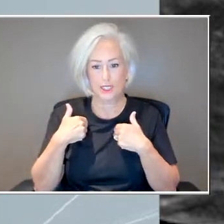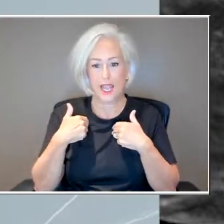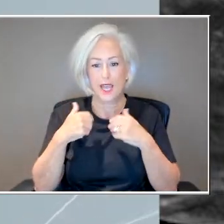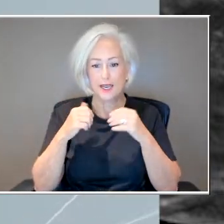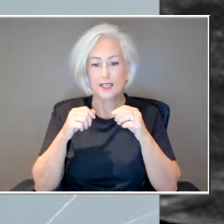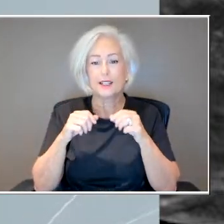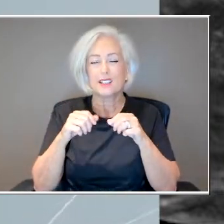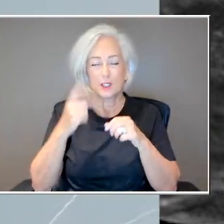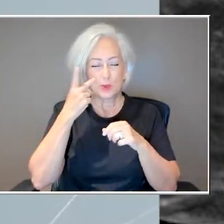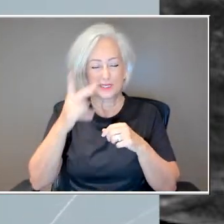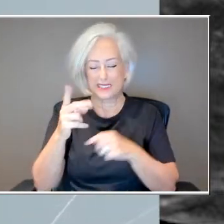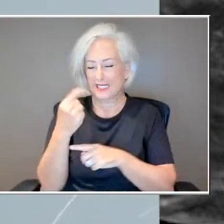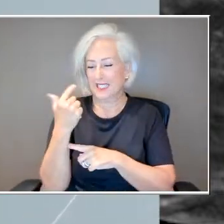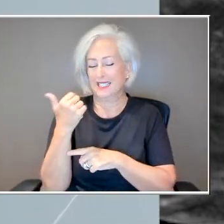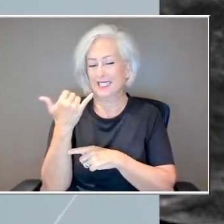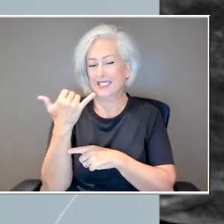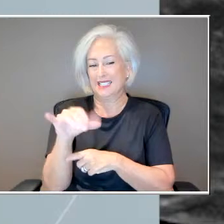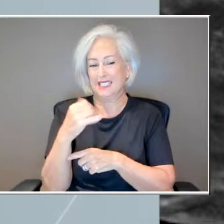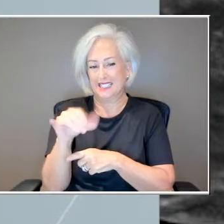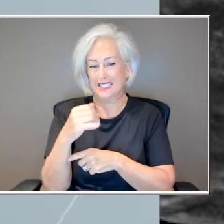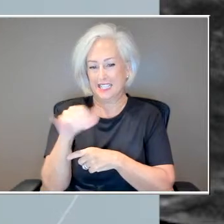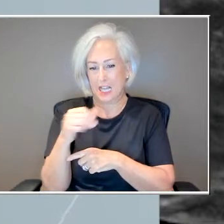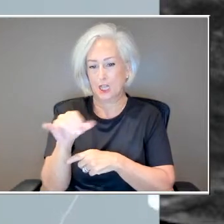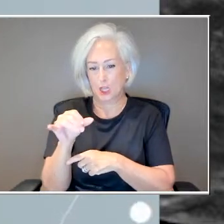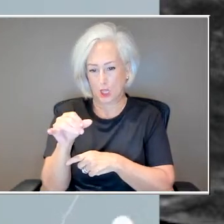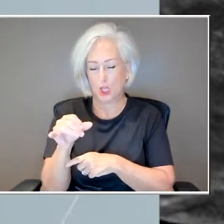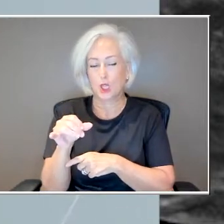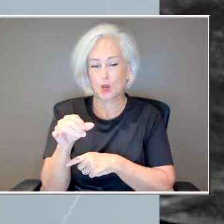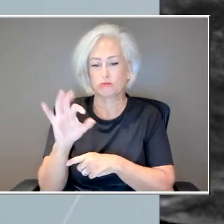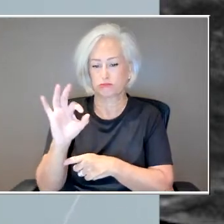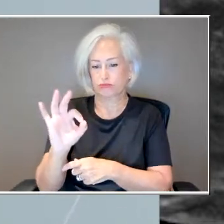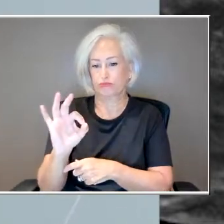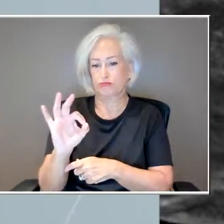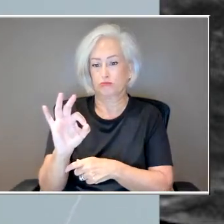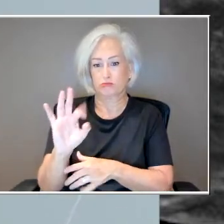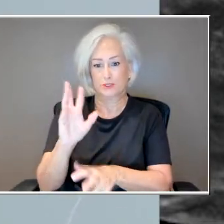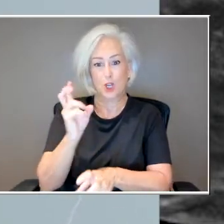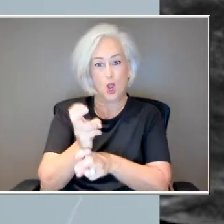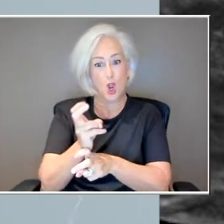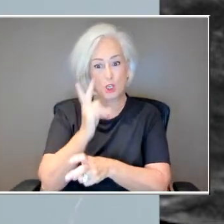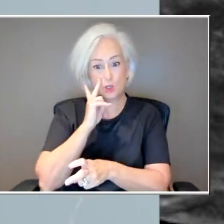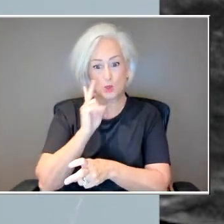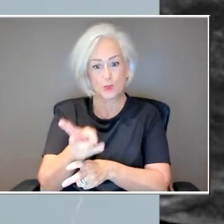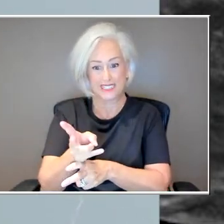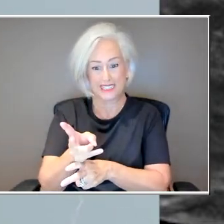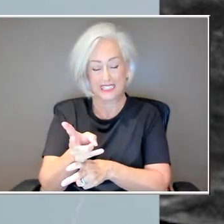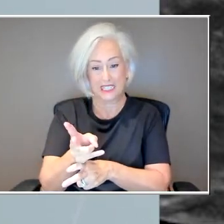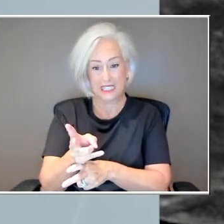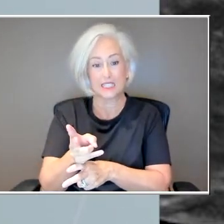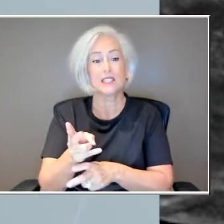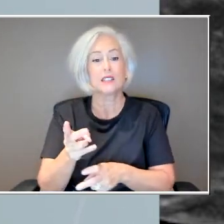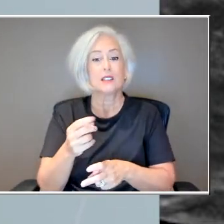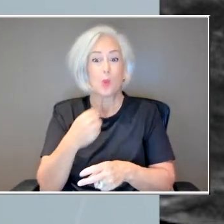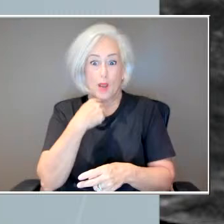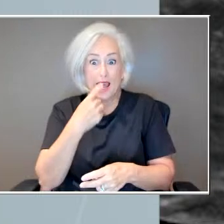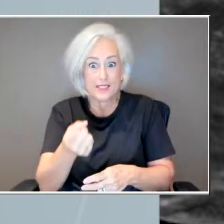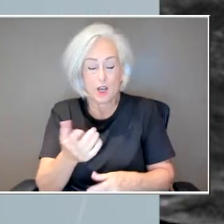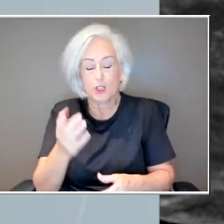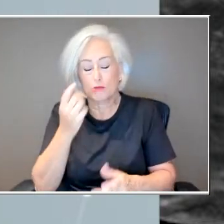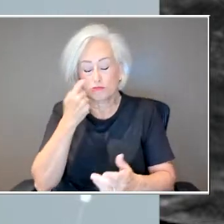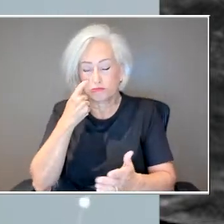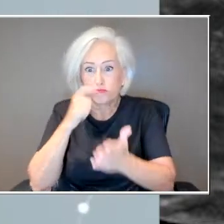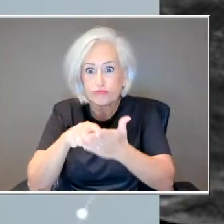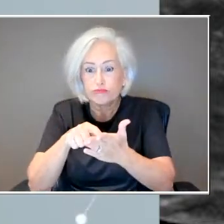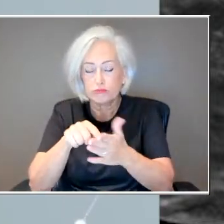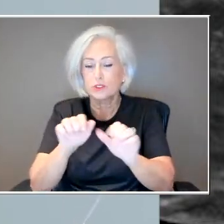yellow starburst there because to a lot of eyes it would probably be challenging to see. Of course you see it once we tell you right where it is, but this was